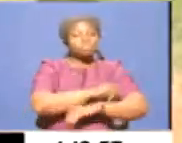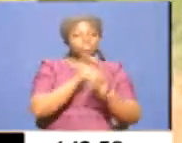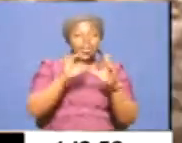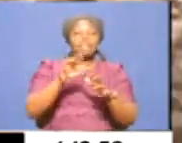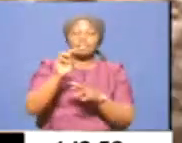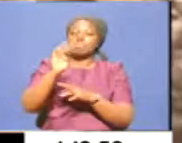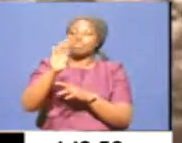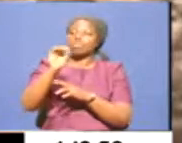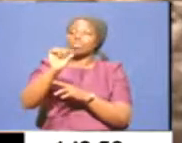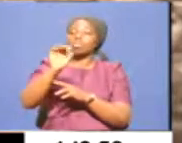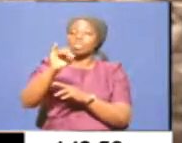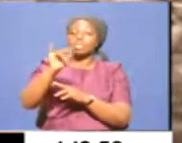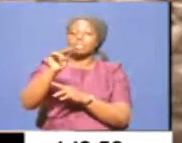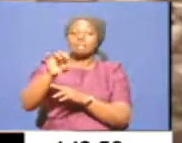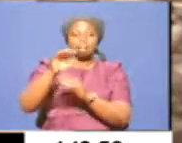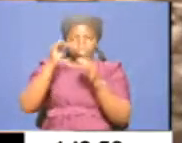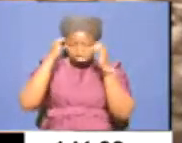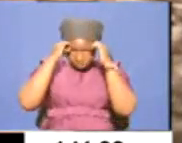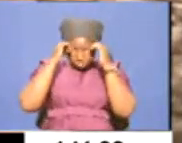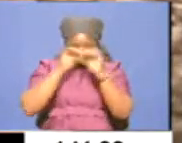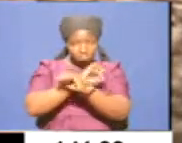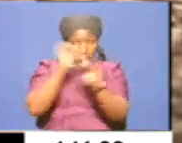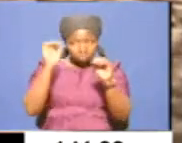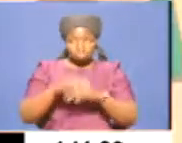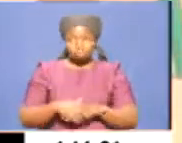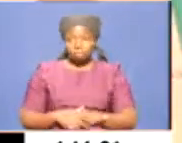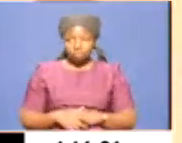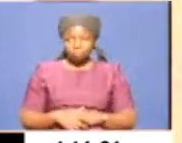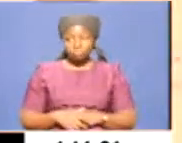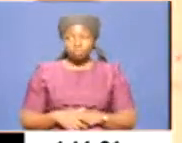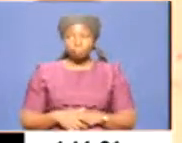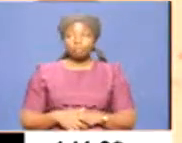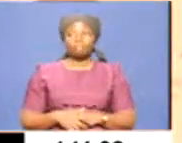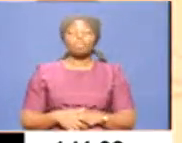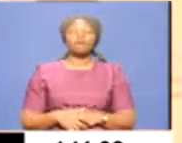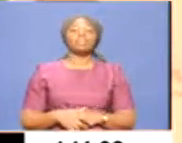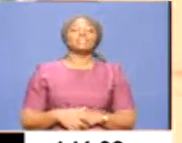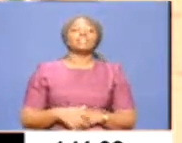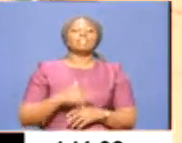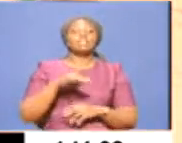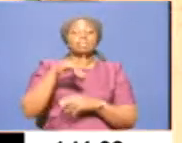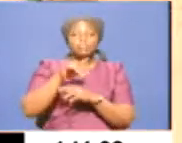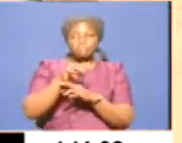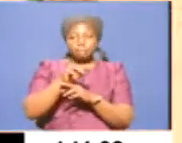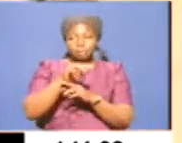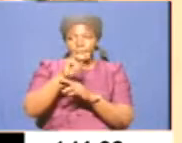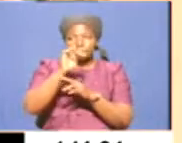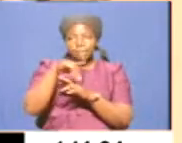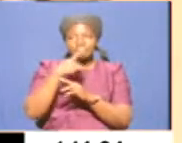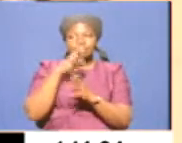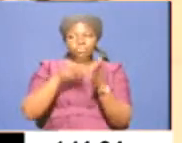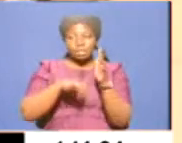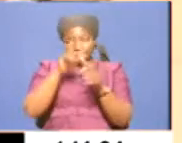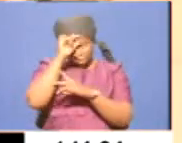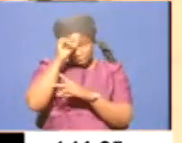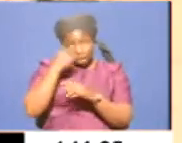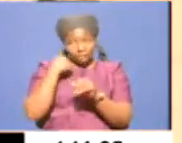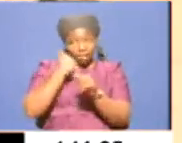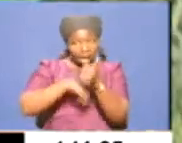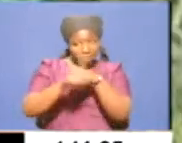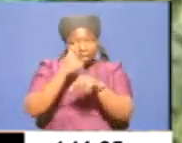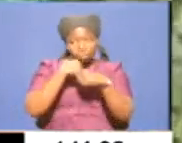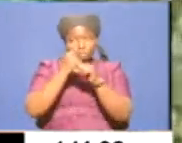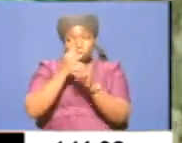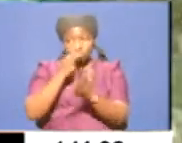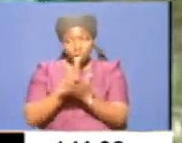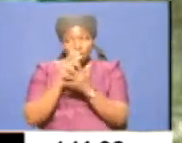Olmoran Division Education Officer Patrick Kimani says the government has put enough measures to ensure the safety of the local communities,